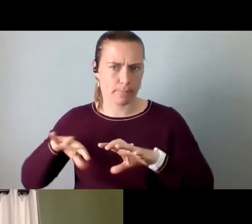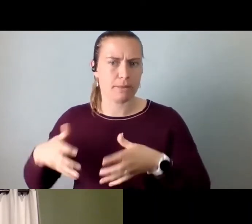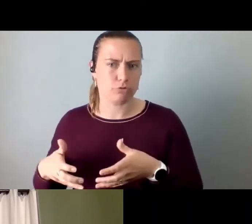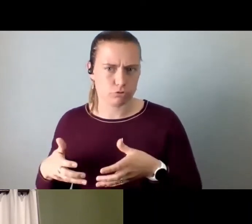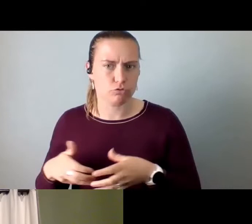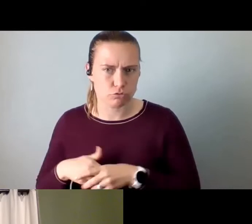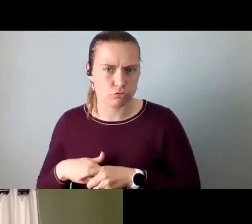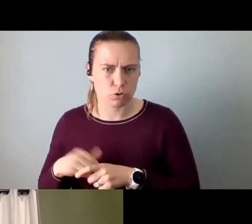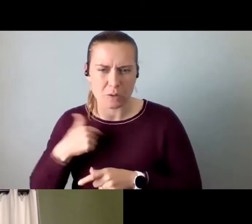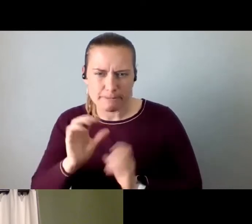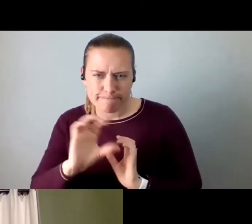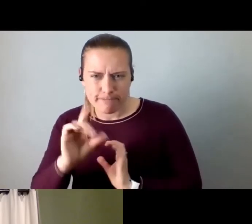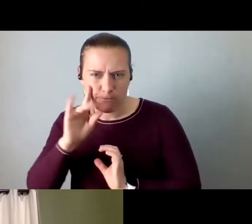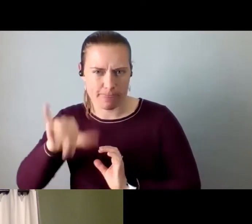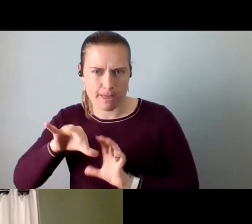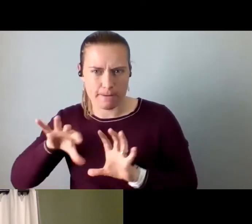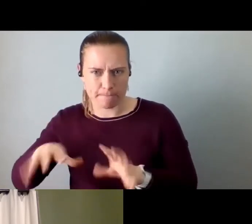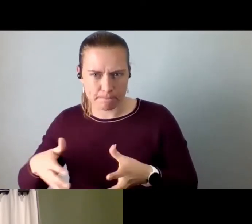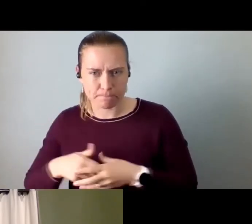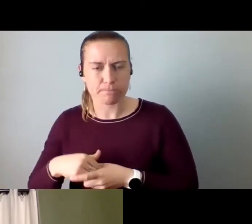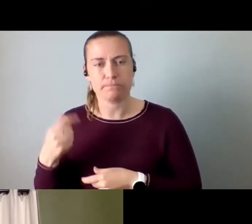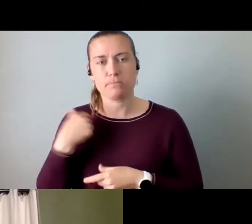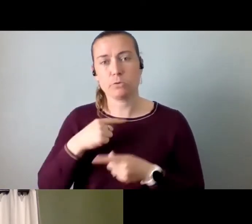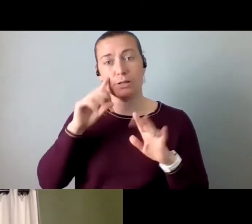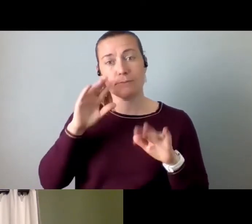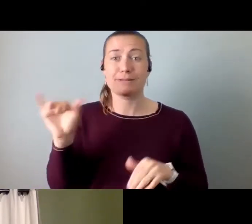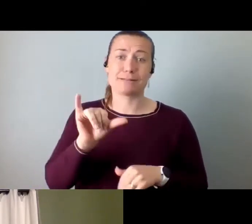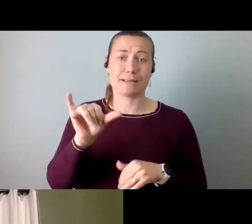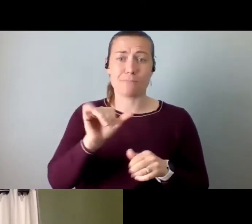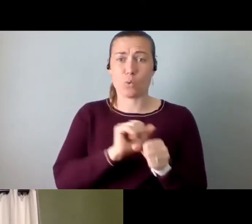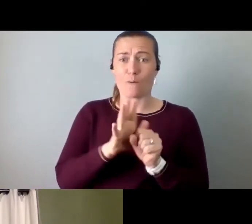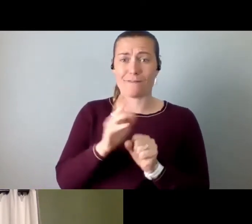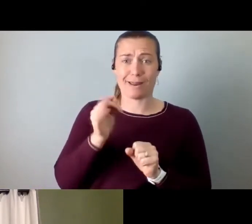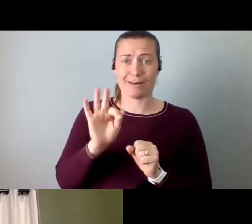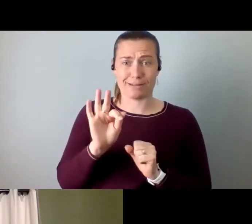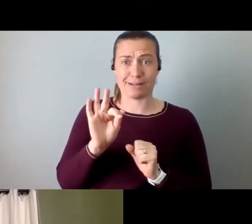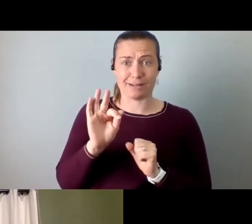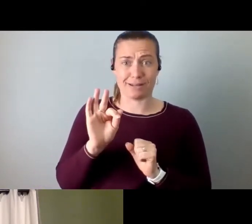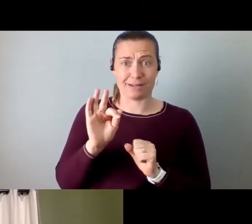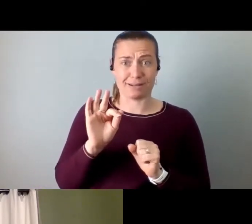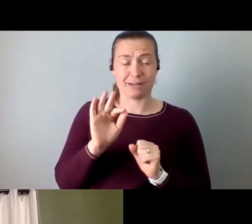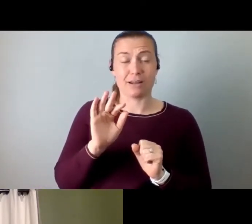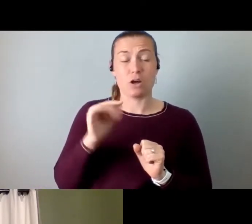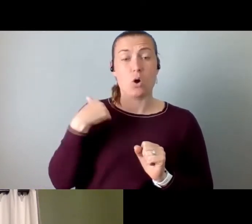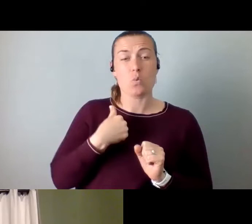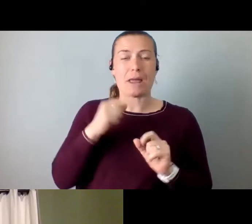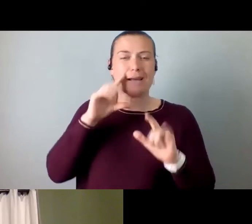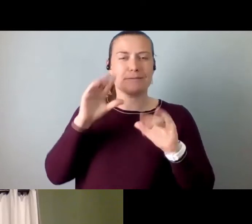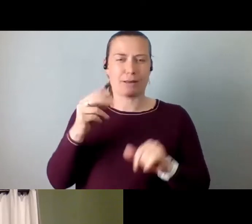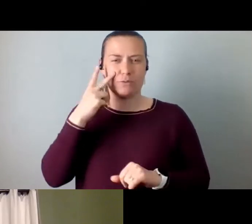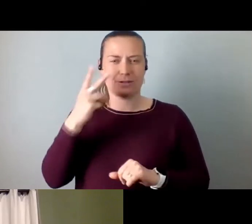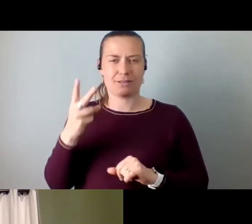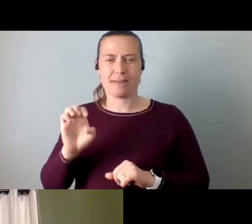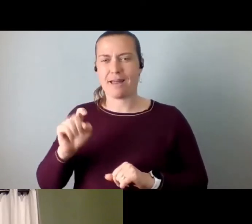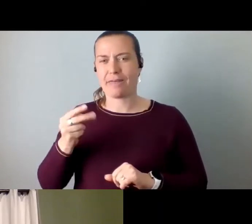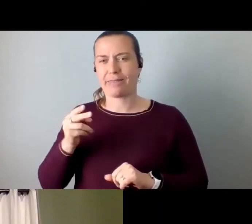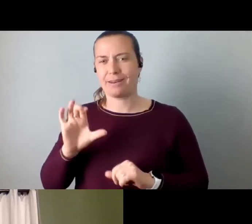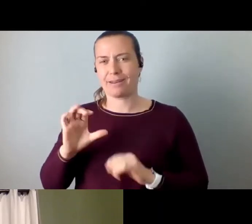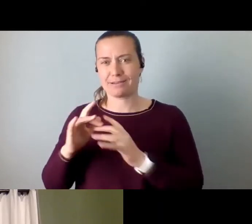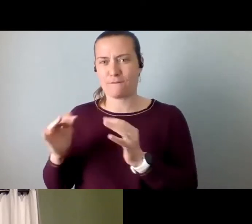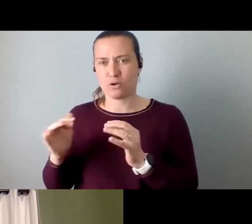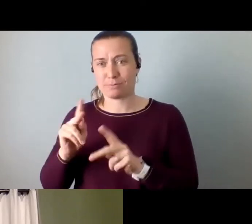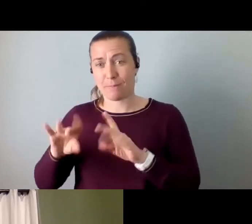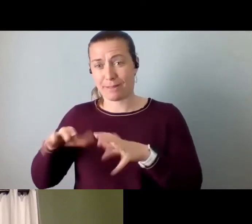can expect to see, as we did with the COVID-19 infection, that the ethnically diverse populations may be